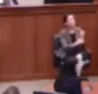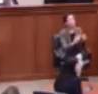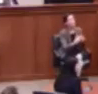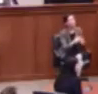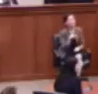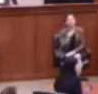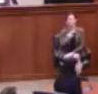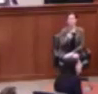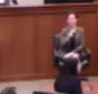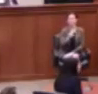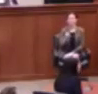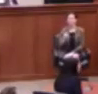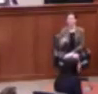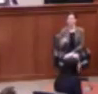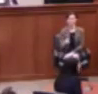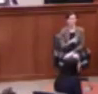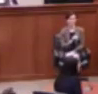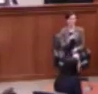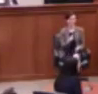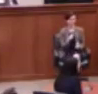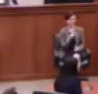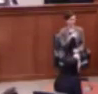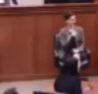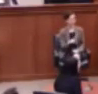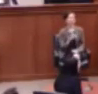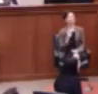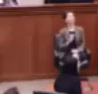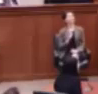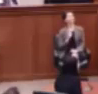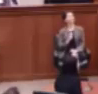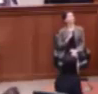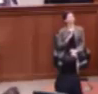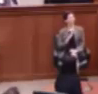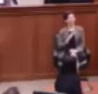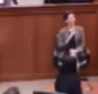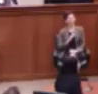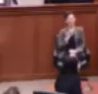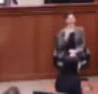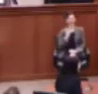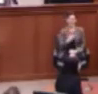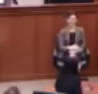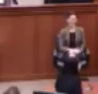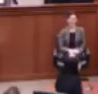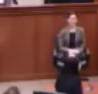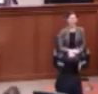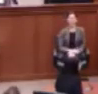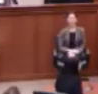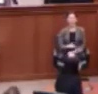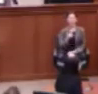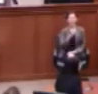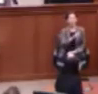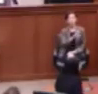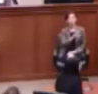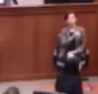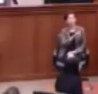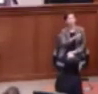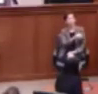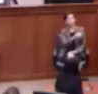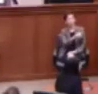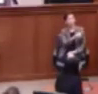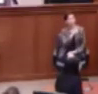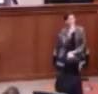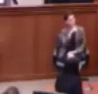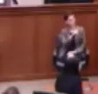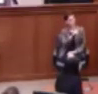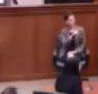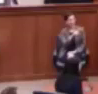name? Speed. Speed. Oh, I like it. Thank you. Dr. Cooper, can you turn your